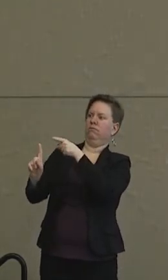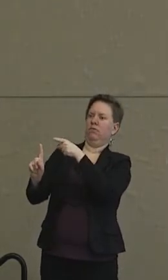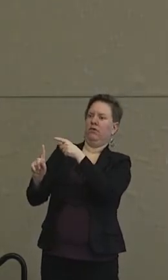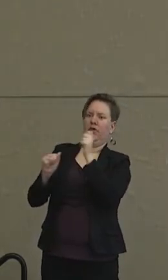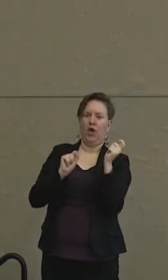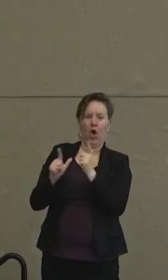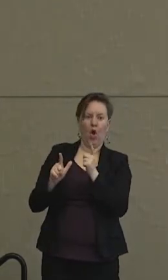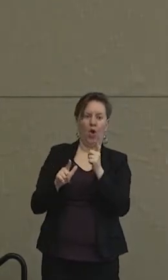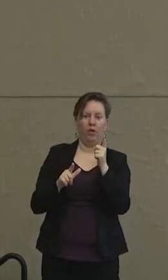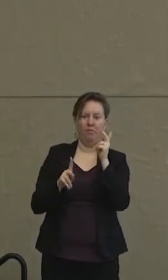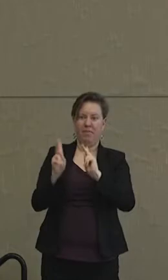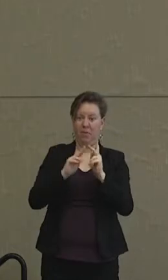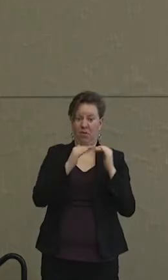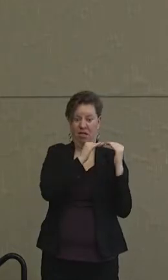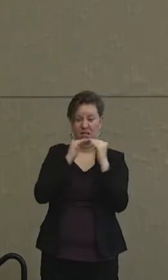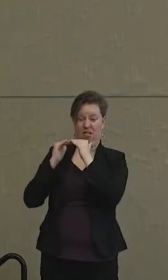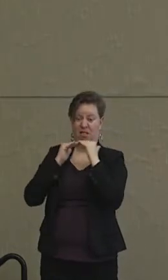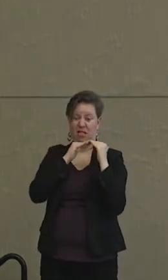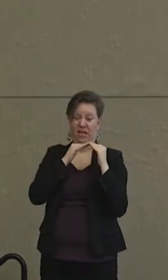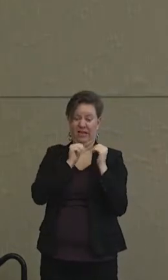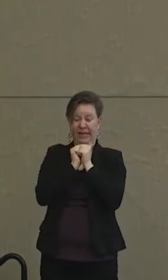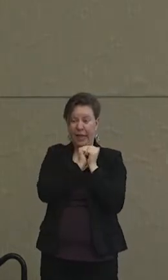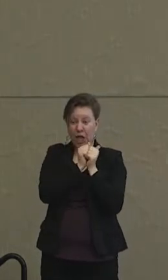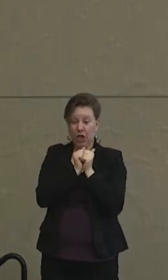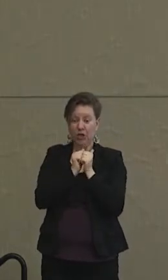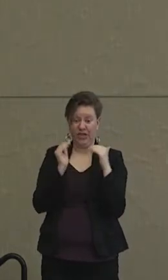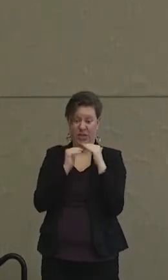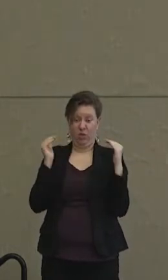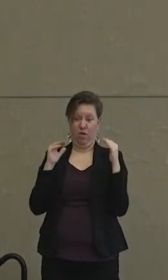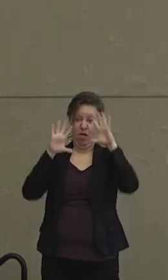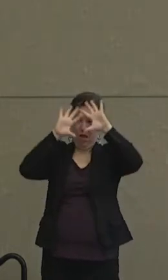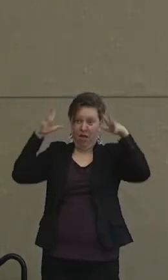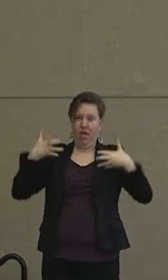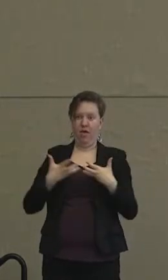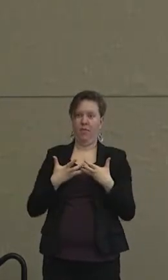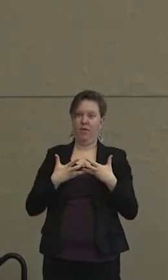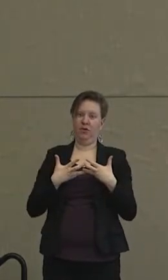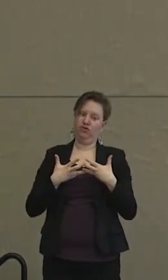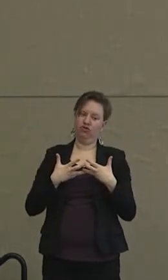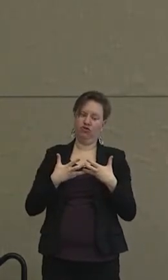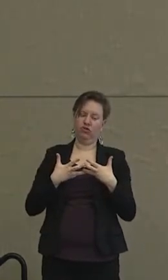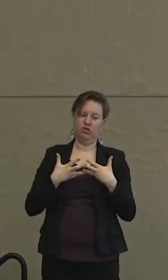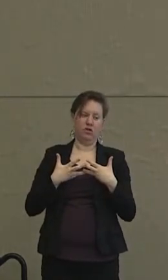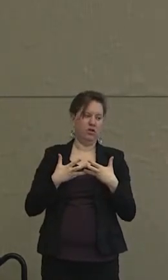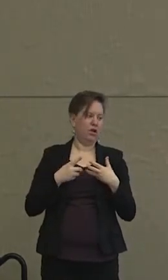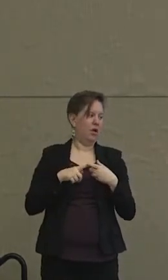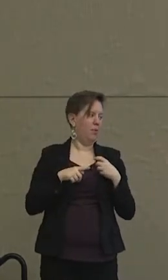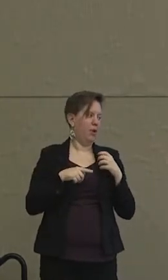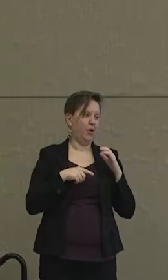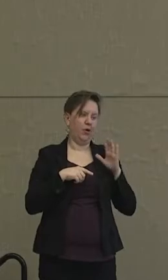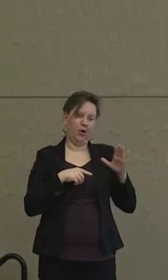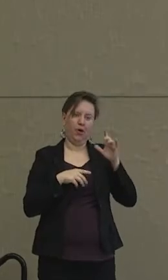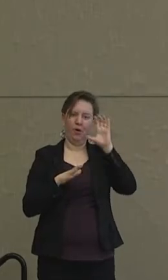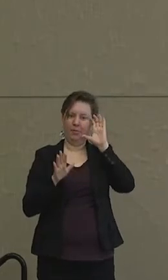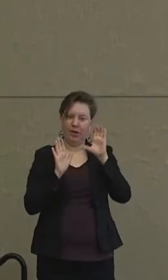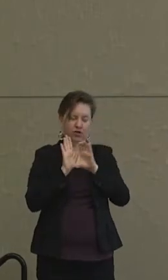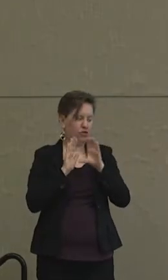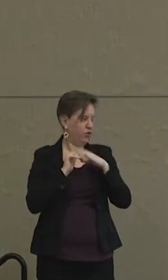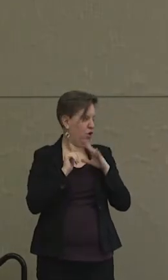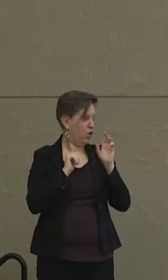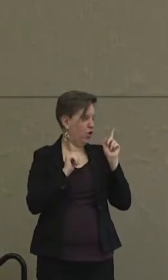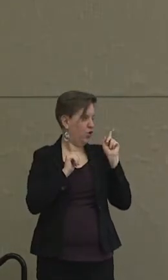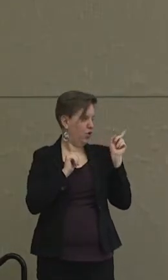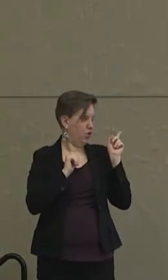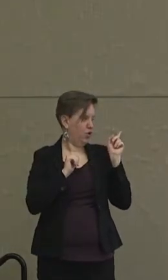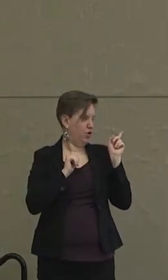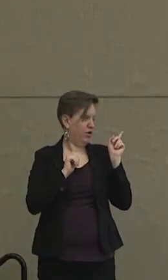are together as if we're all equal image of the Me Too movement, although Ms. Burke's picture was on your